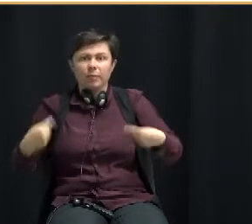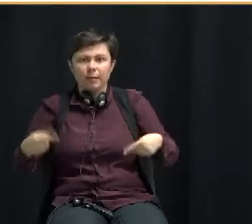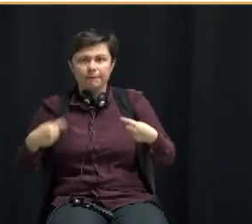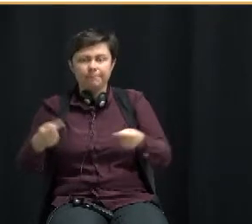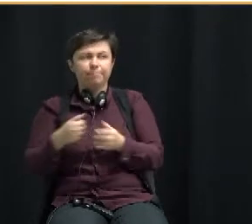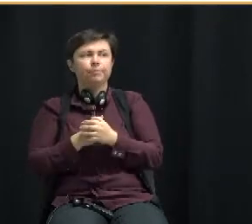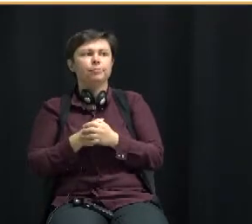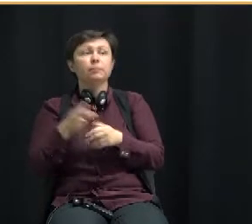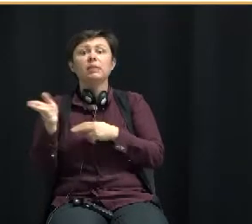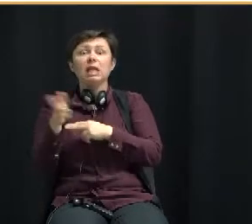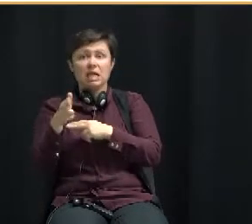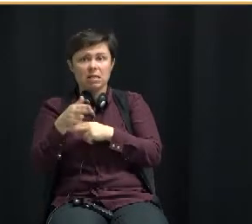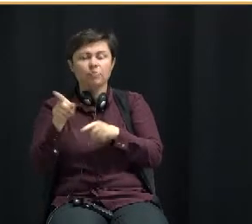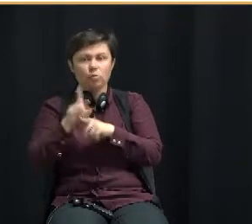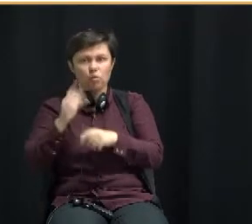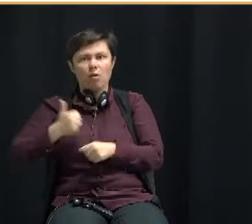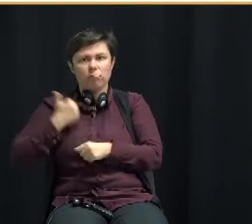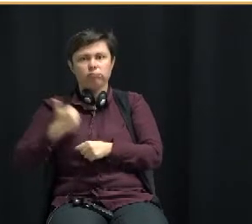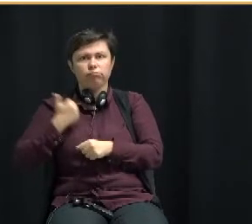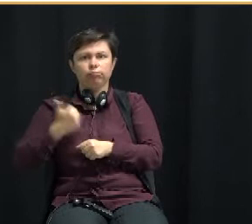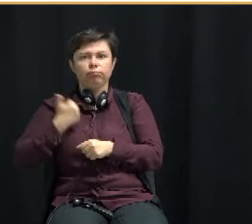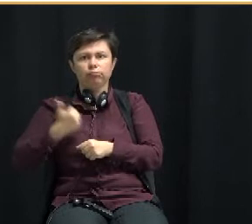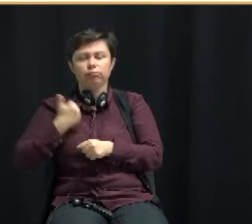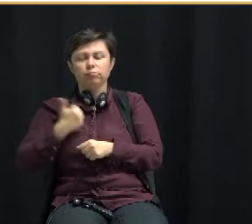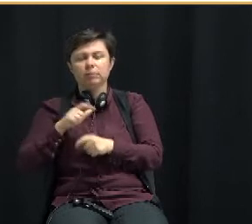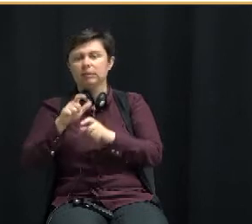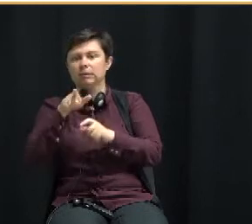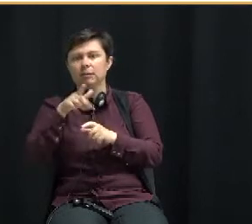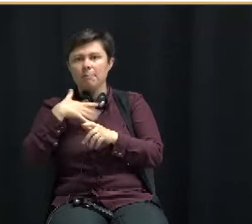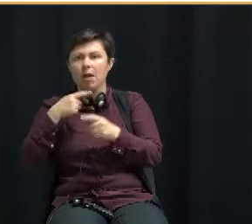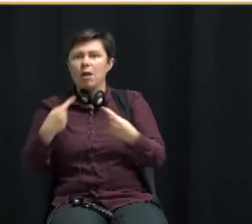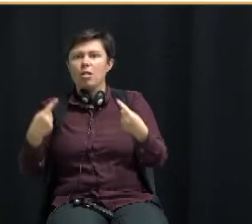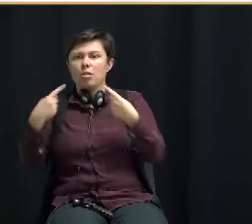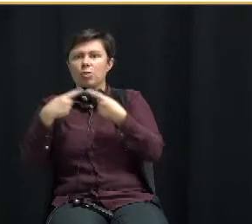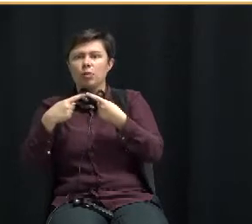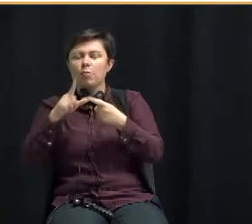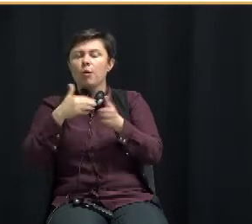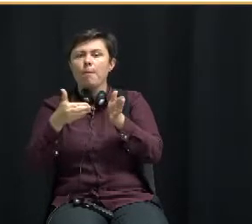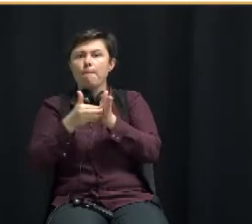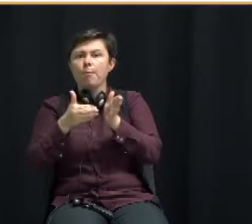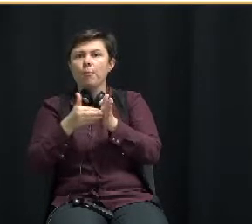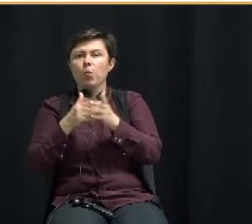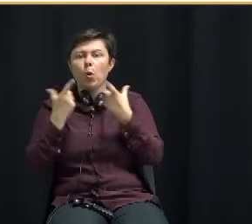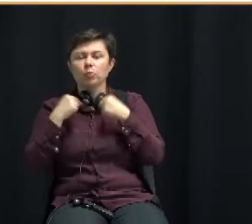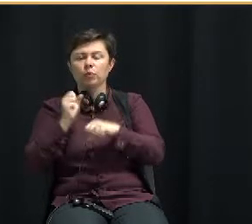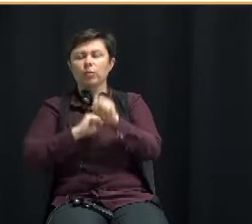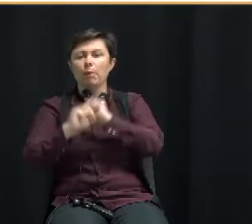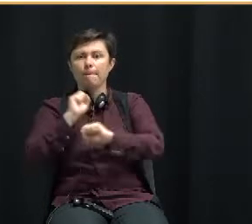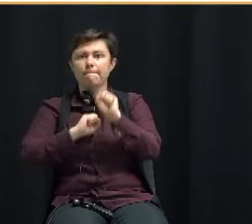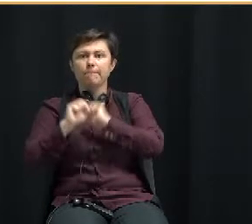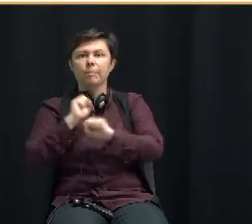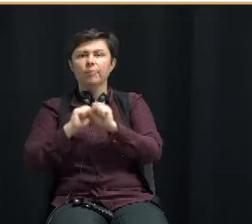with disabilities and on wheelchairs. Rybnik also has totally adapted to people